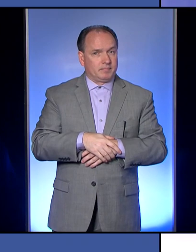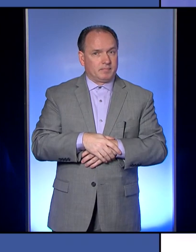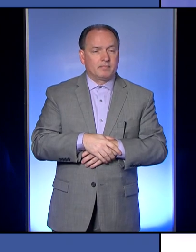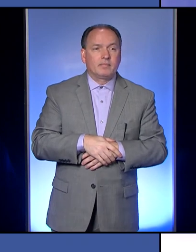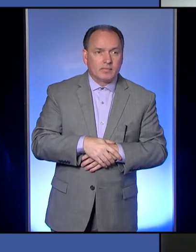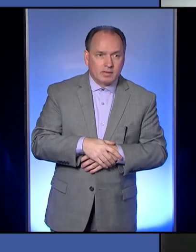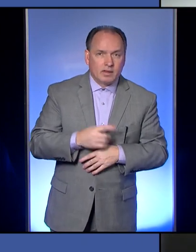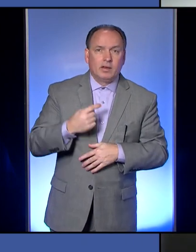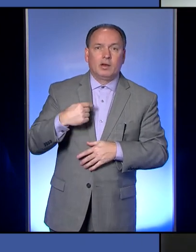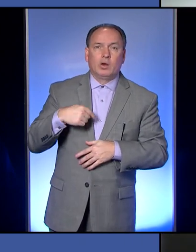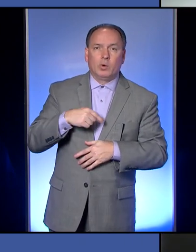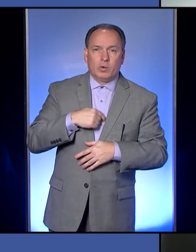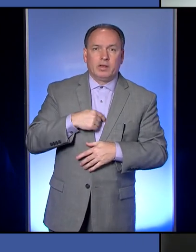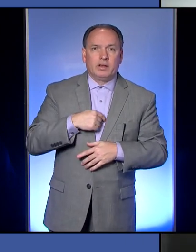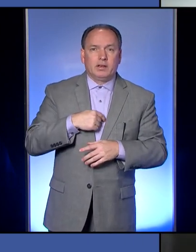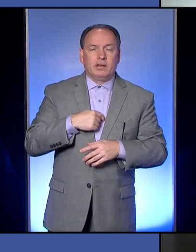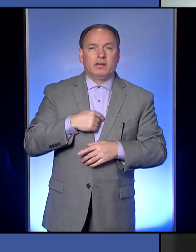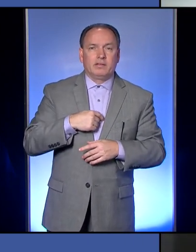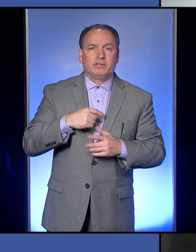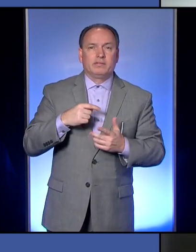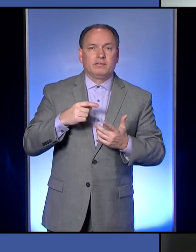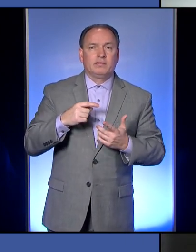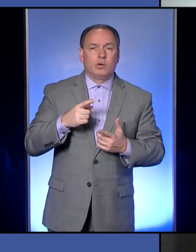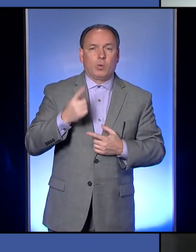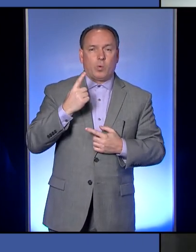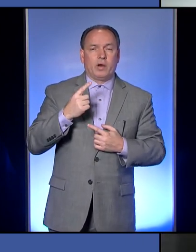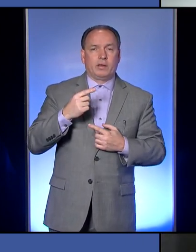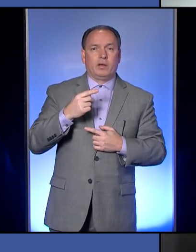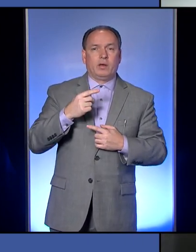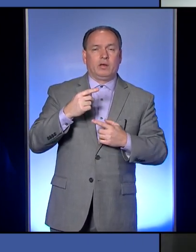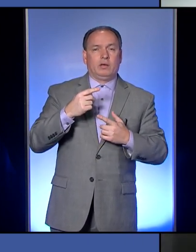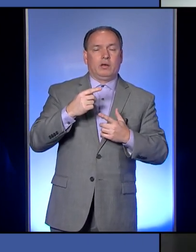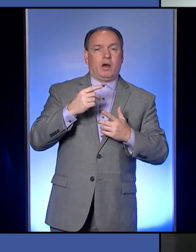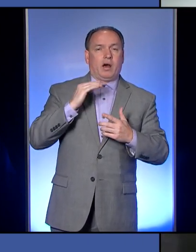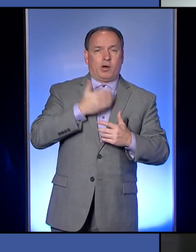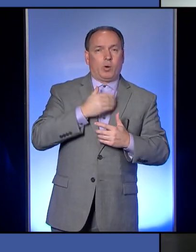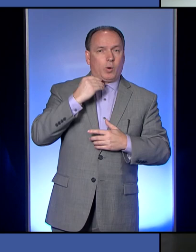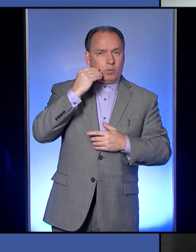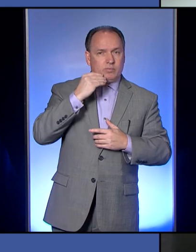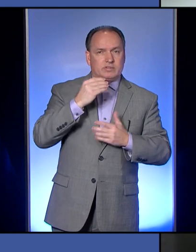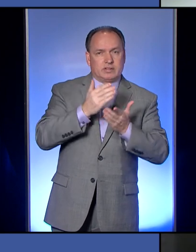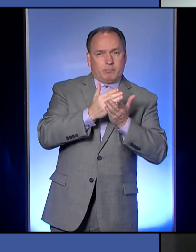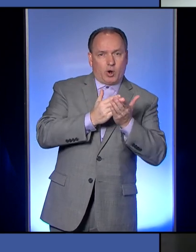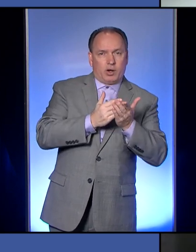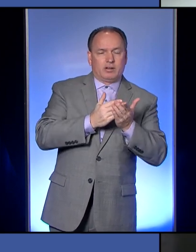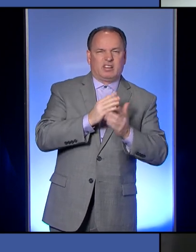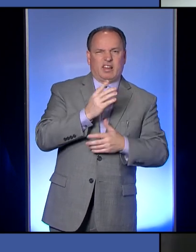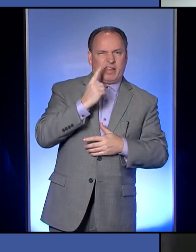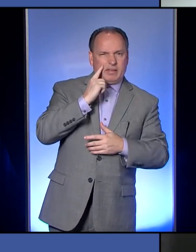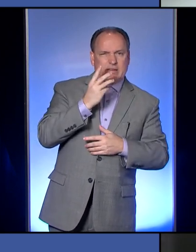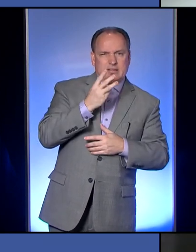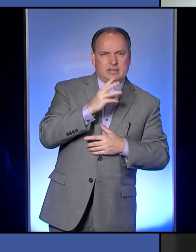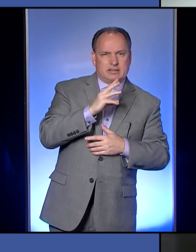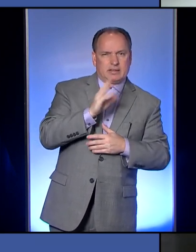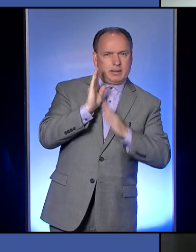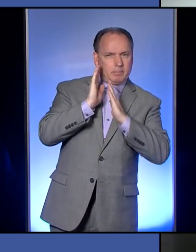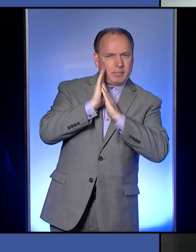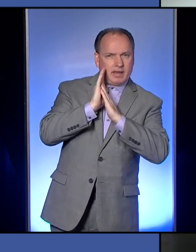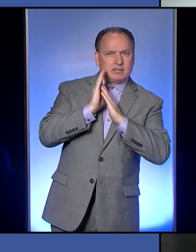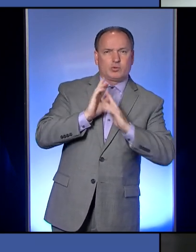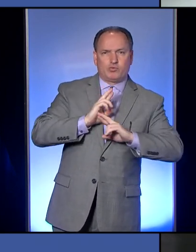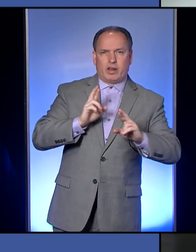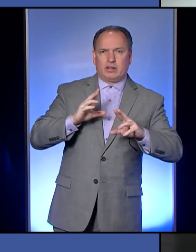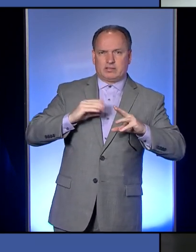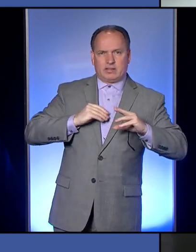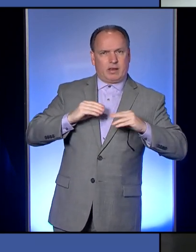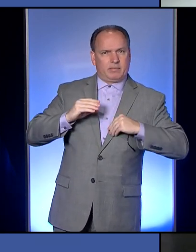We've taken a section of one of the homes and transferred it and made, I believe, 16 beds able to accept people